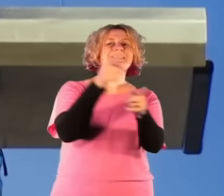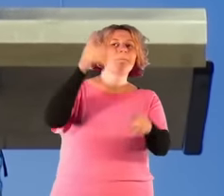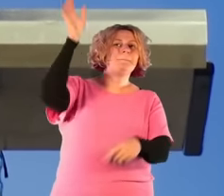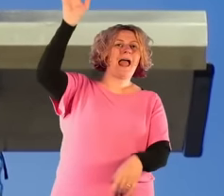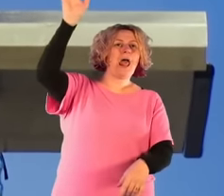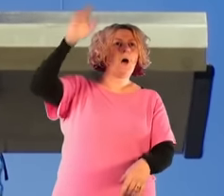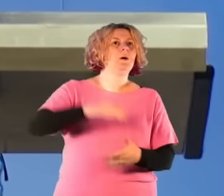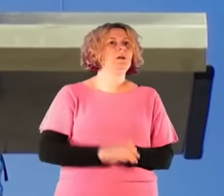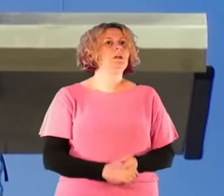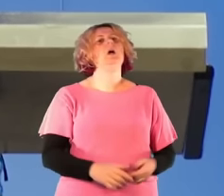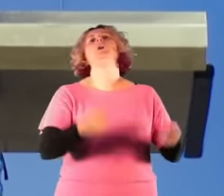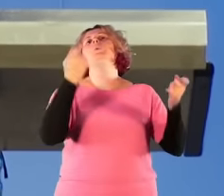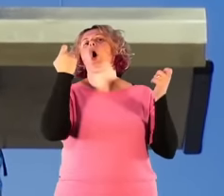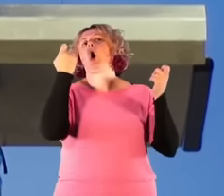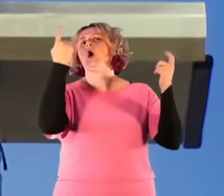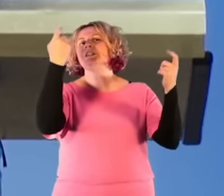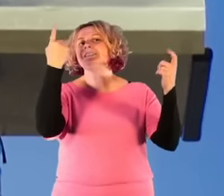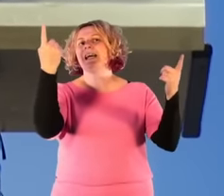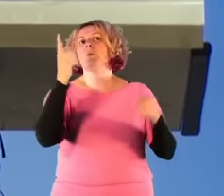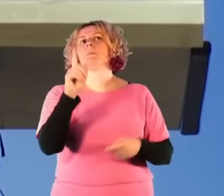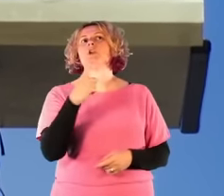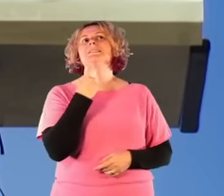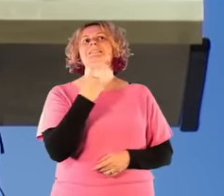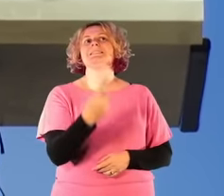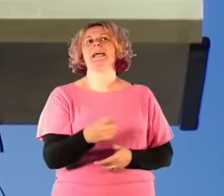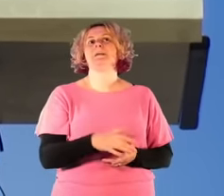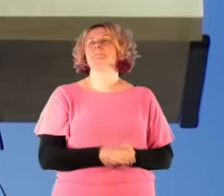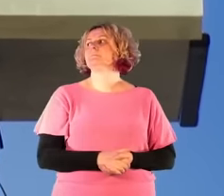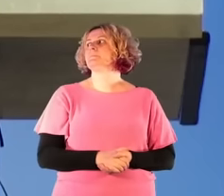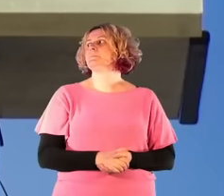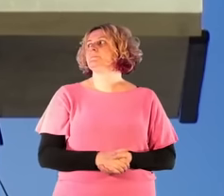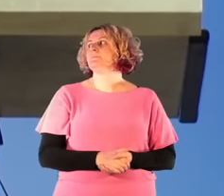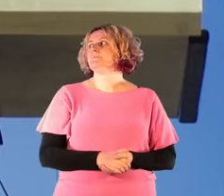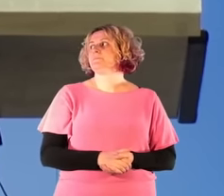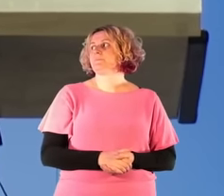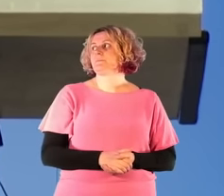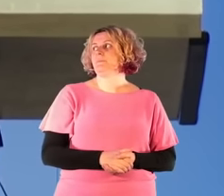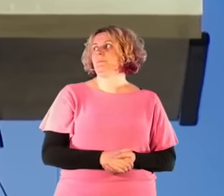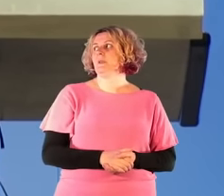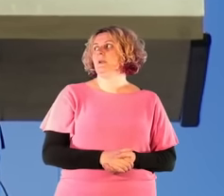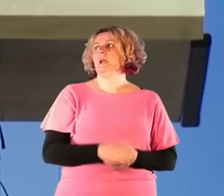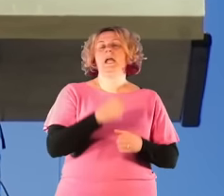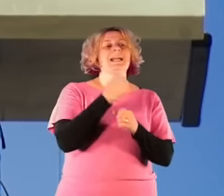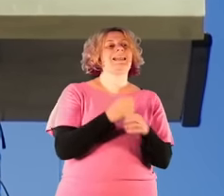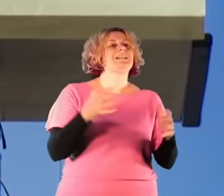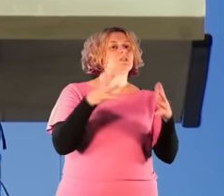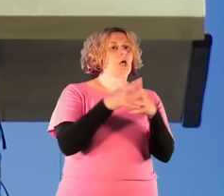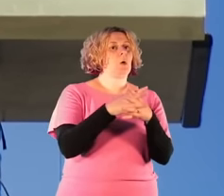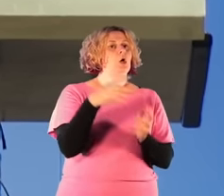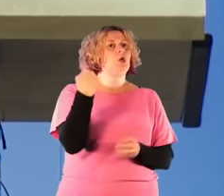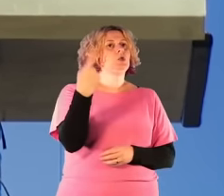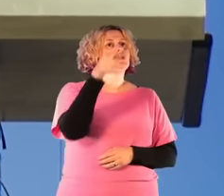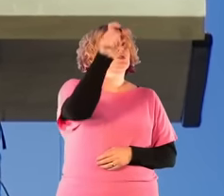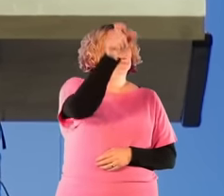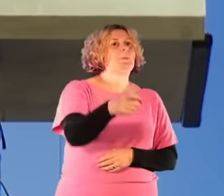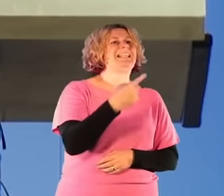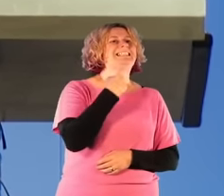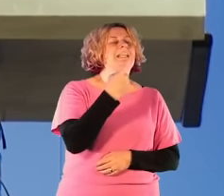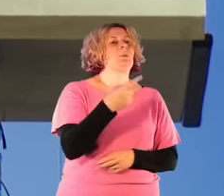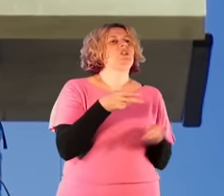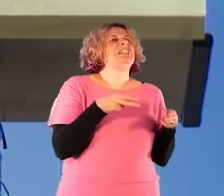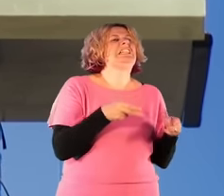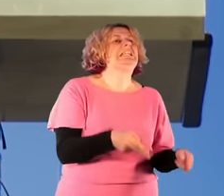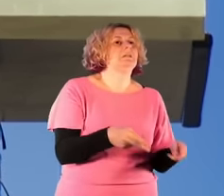You'll understand what I'm about to say. I was there, I was just talking about life. And afterwards, this guy said, oh, there's no life after. When